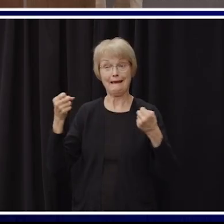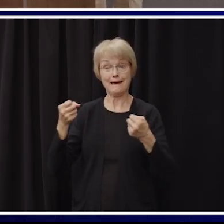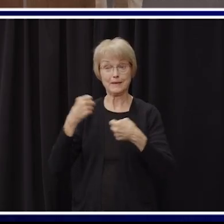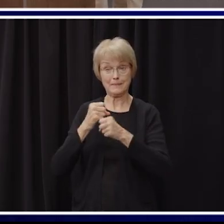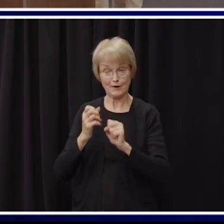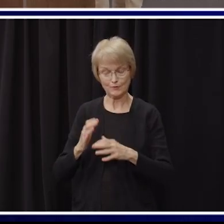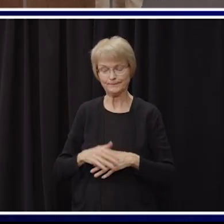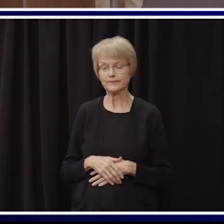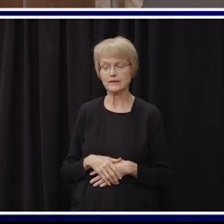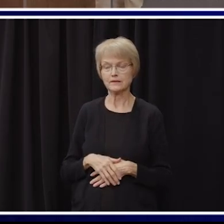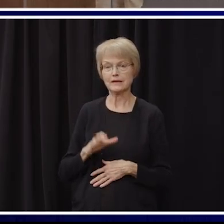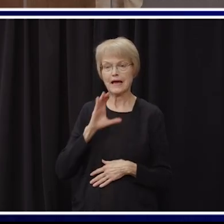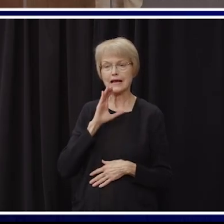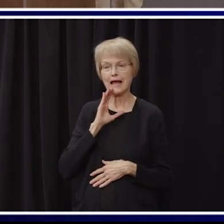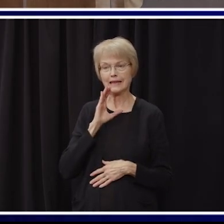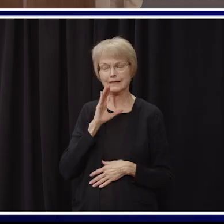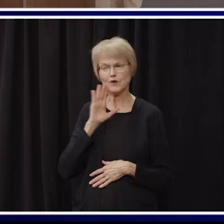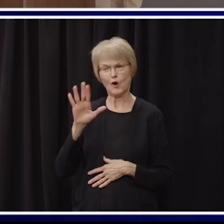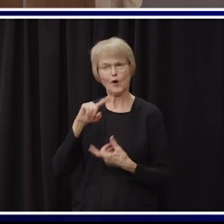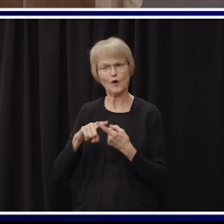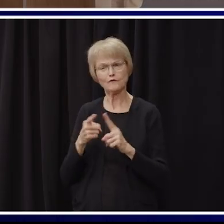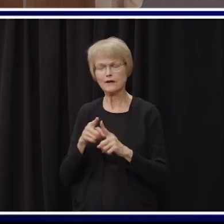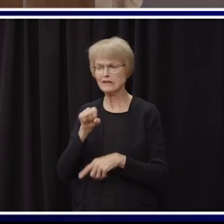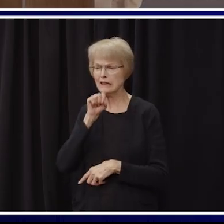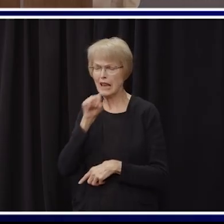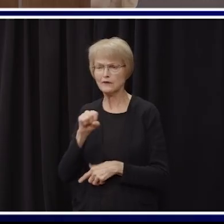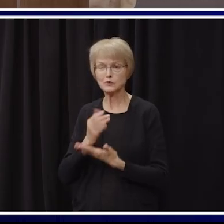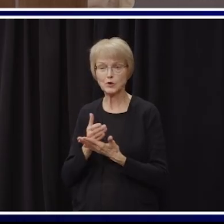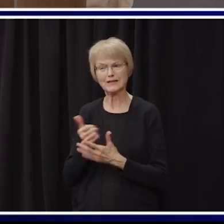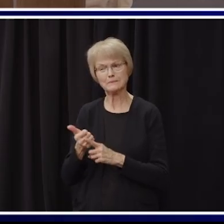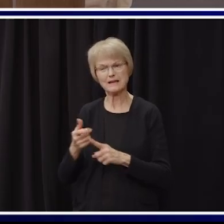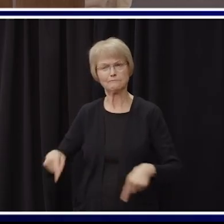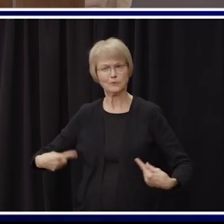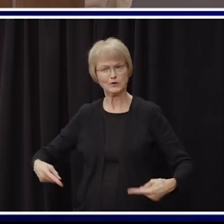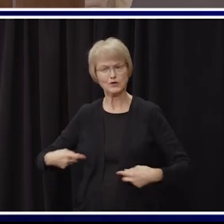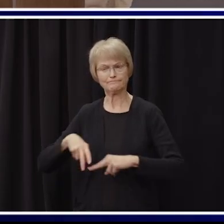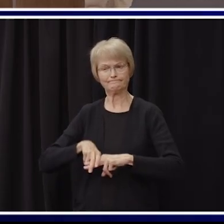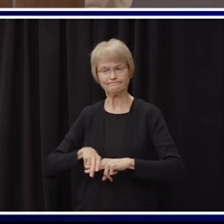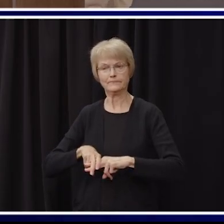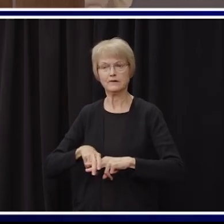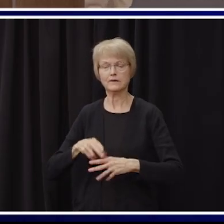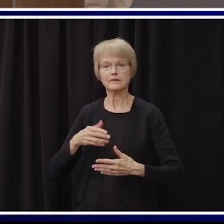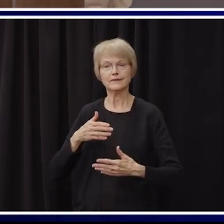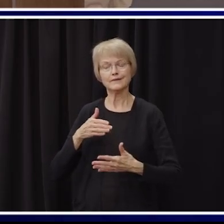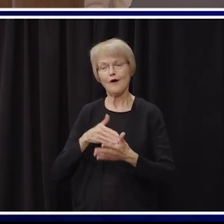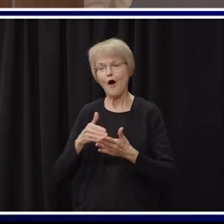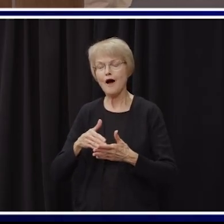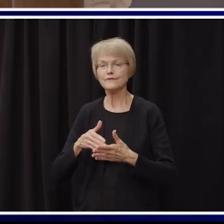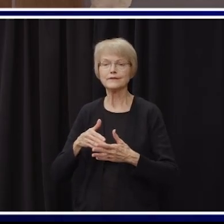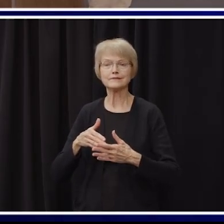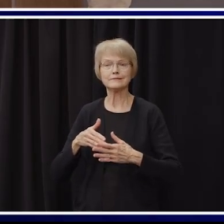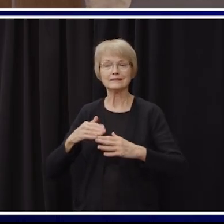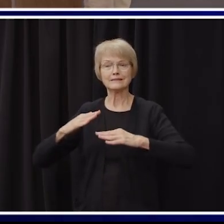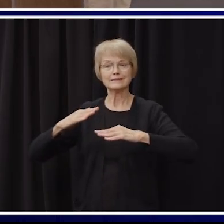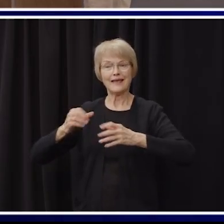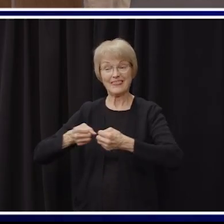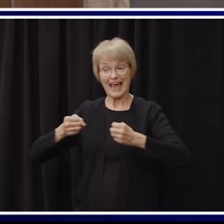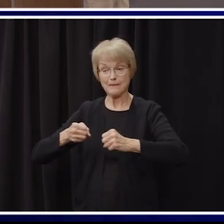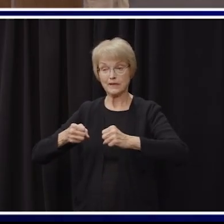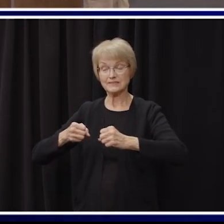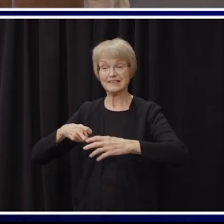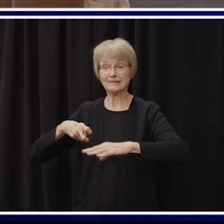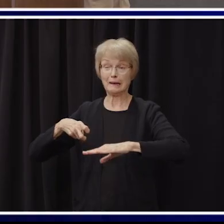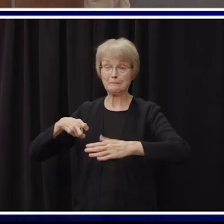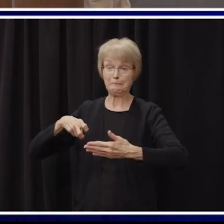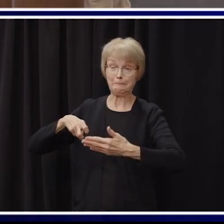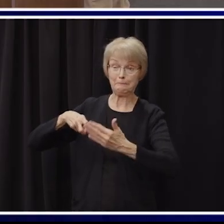mentioned to us that she has a friend that loves to cook. He's in a wheelchair, and he is often bumping the cabinets. So she asked